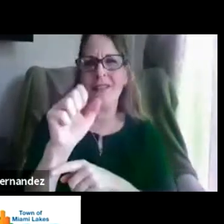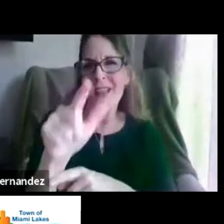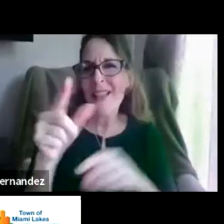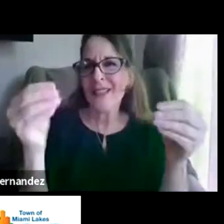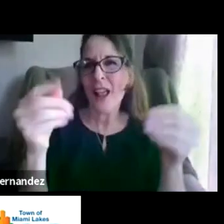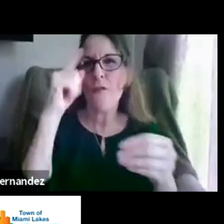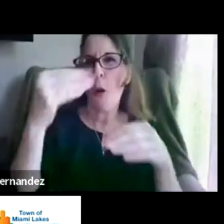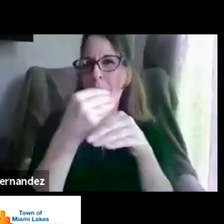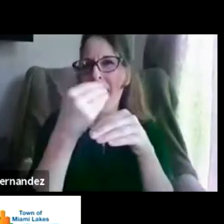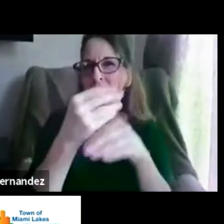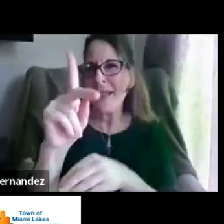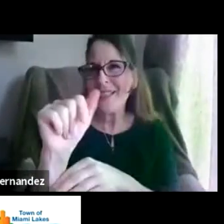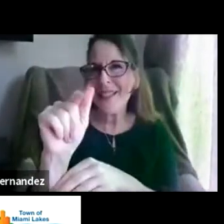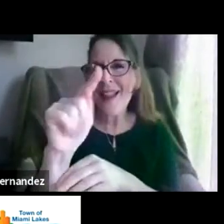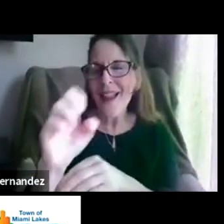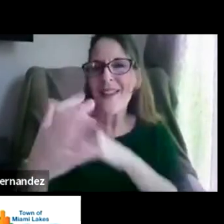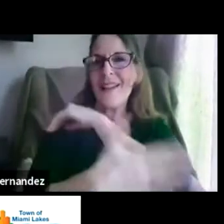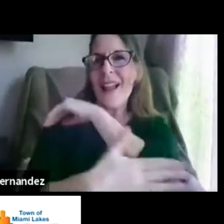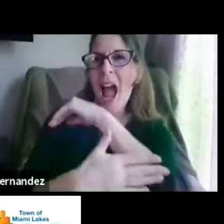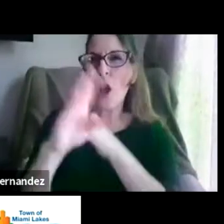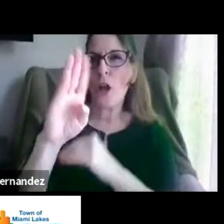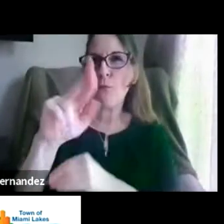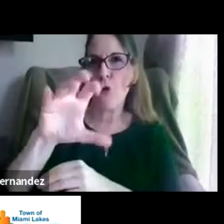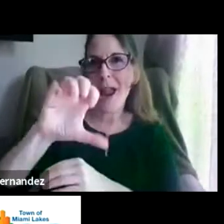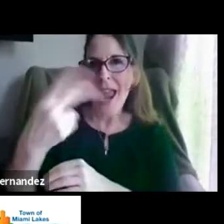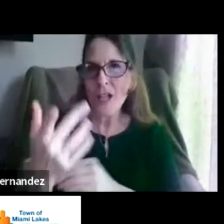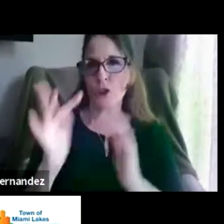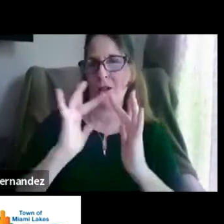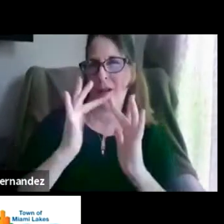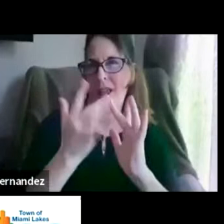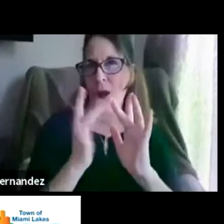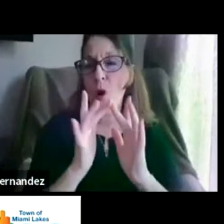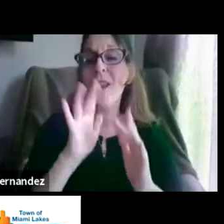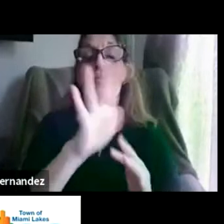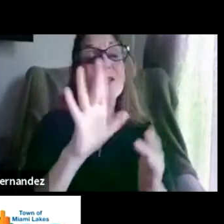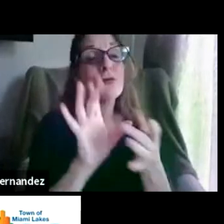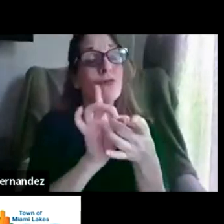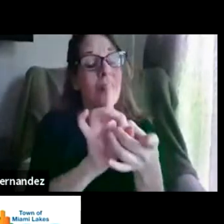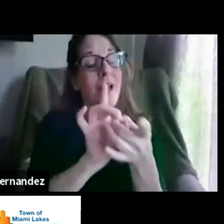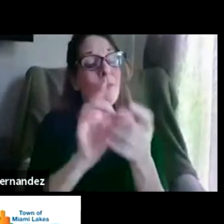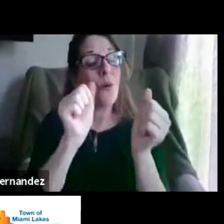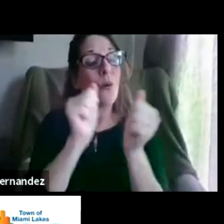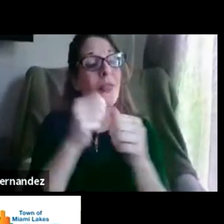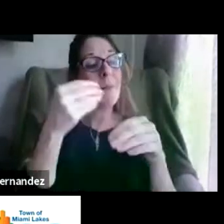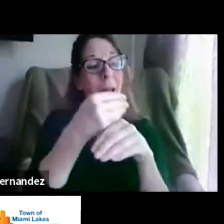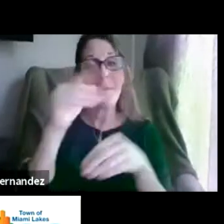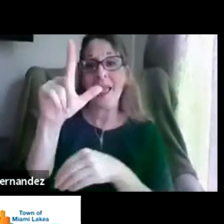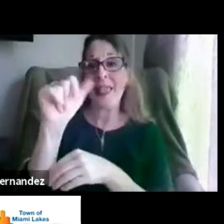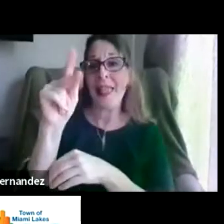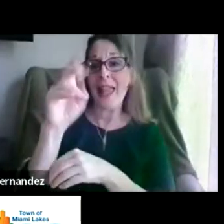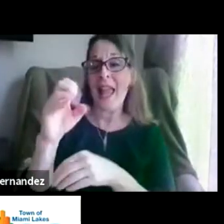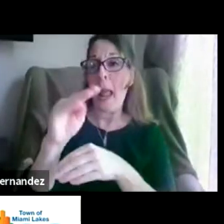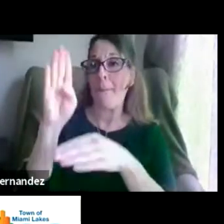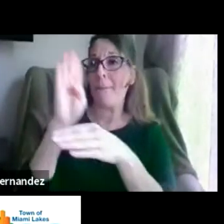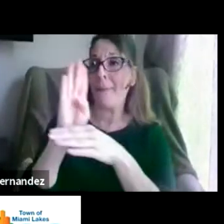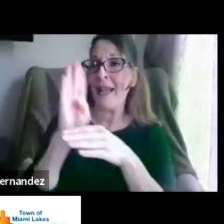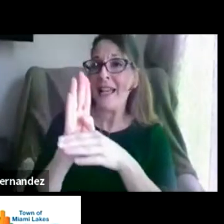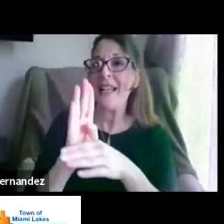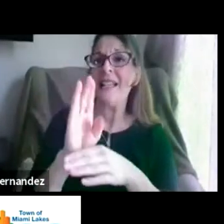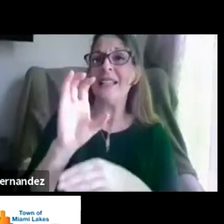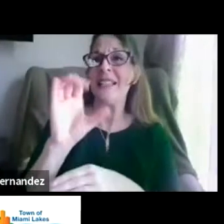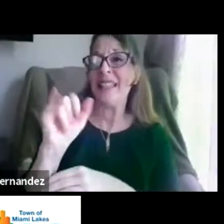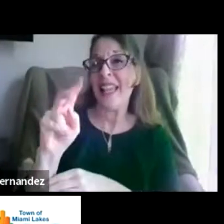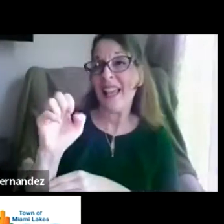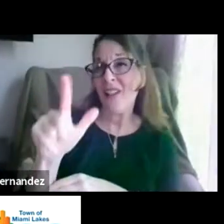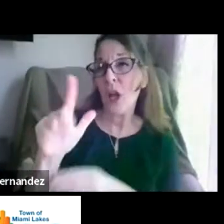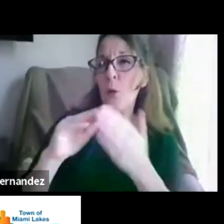the Miami-Dade County branch network. His relationship with the Miami Lakes business and civic community started in